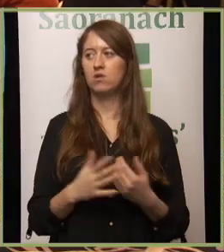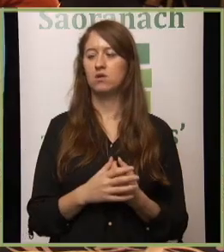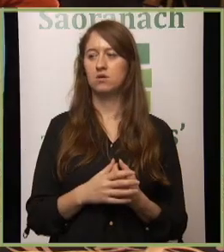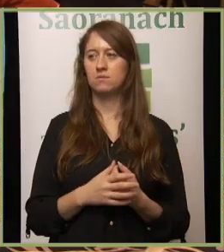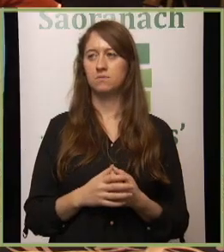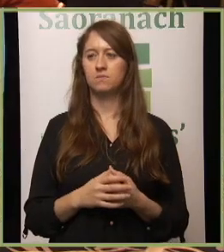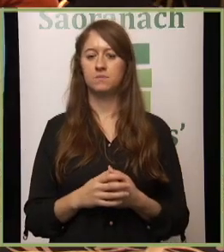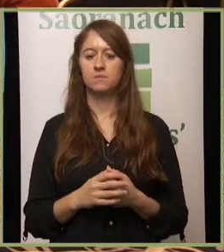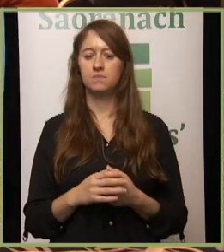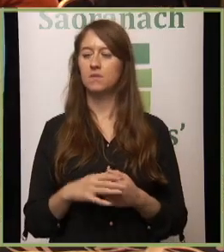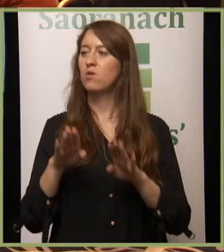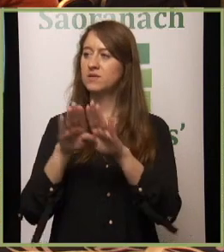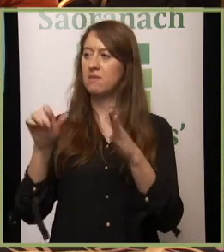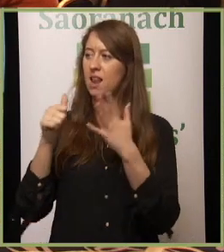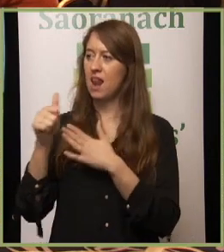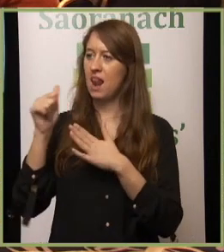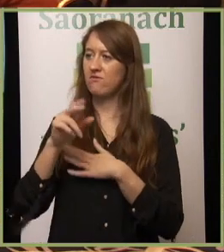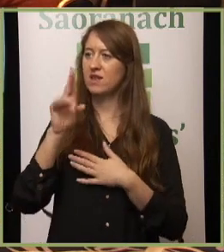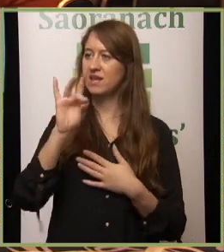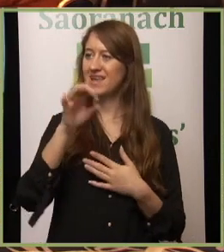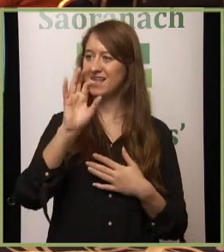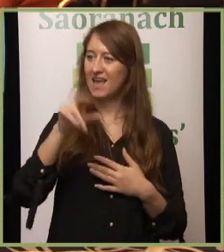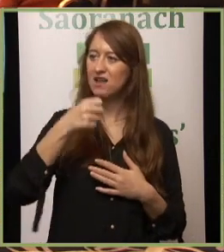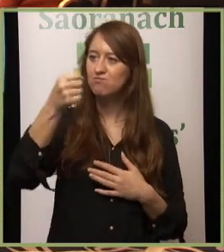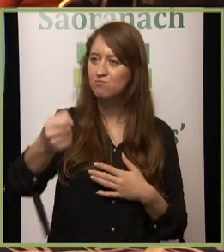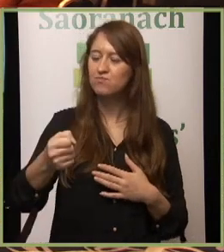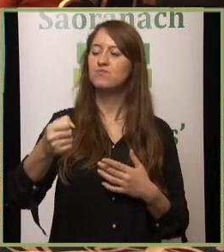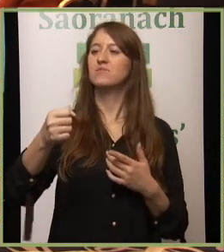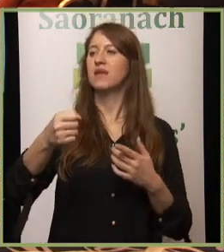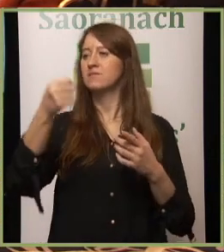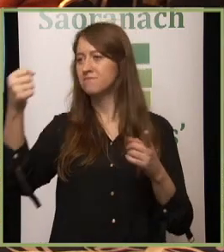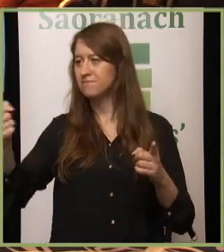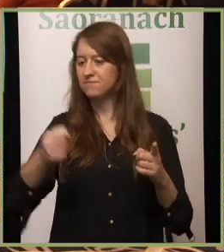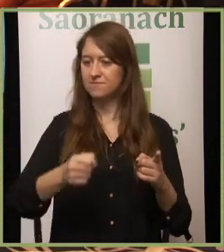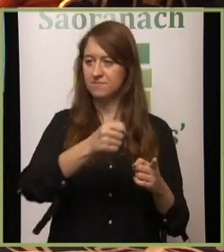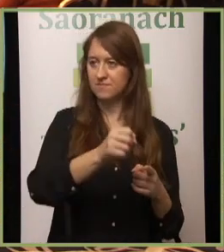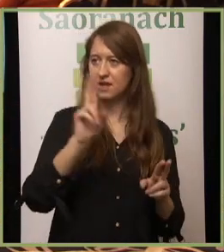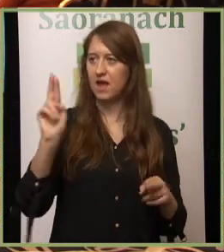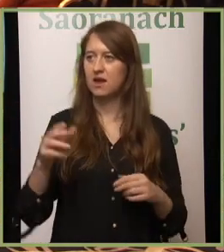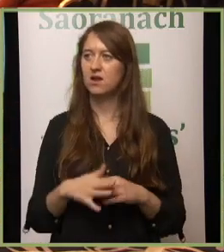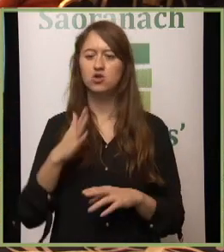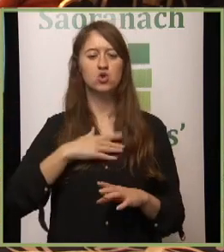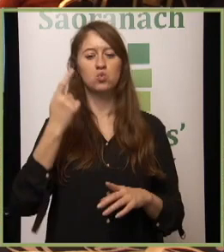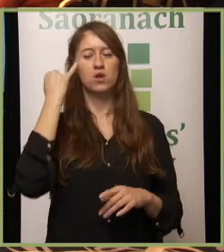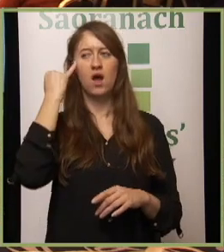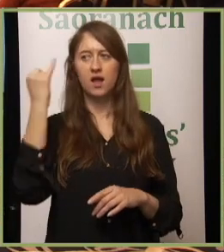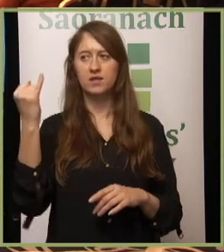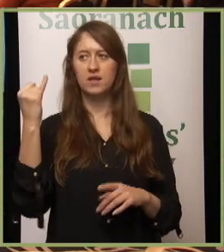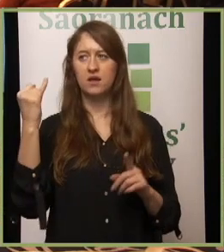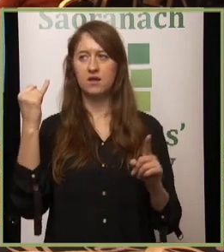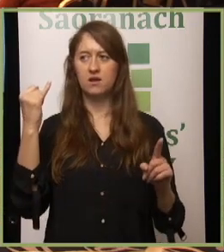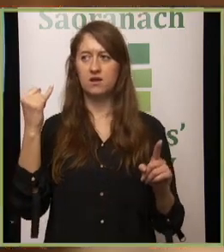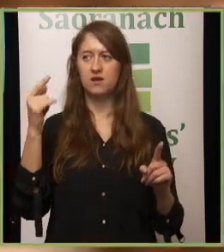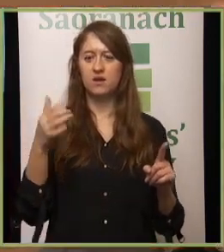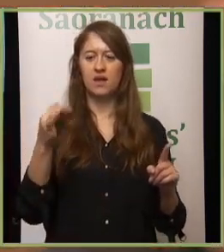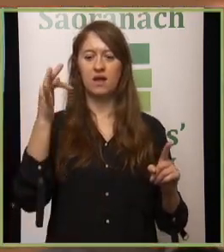Okay. So can you get Kate, can you give that to Sarah, and then Stephen, table 3? It's just an idea, it might cover off Brendan's point as